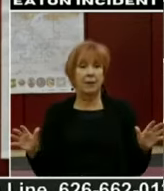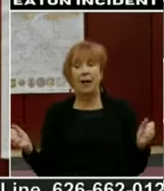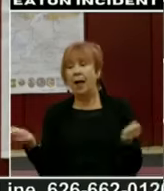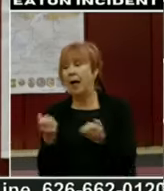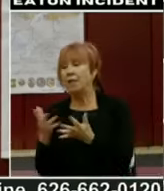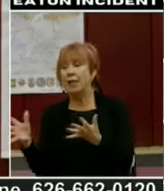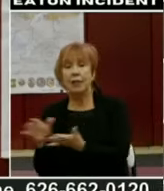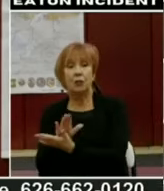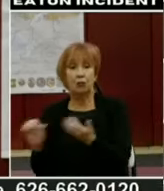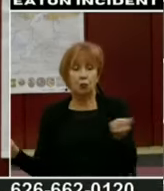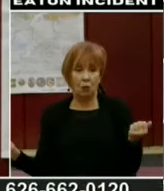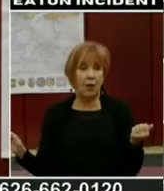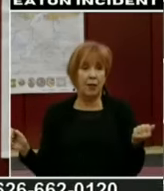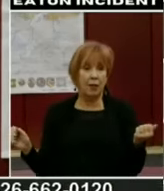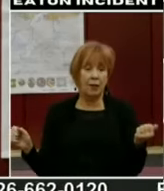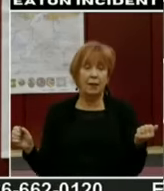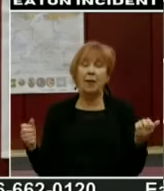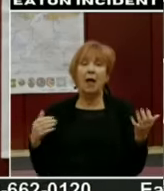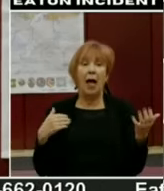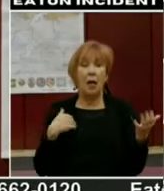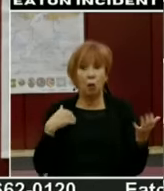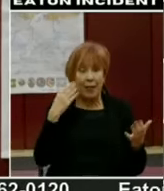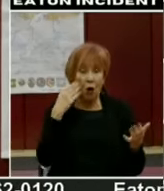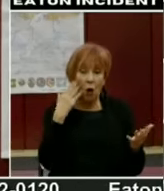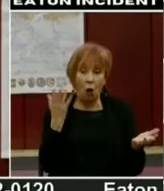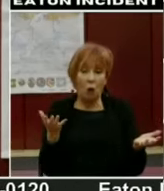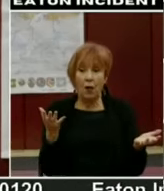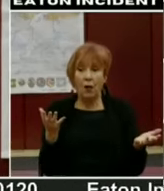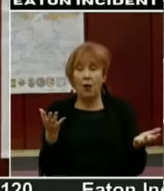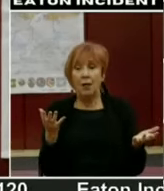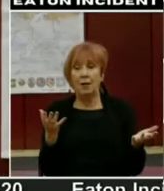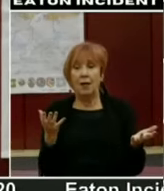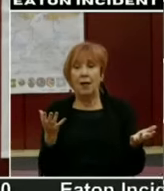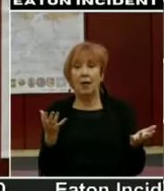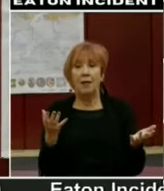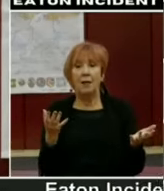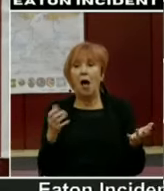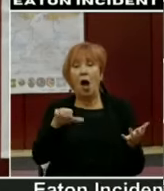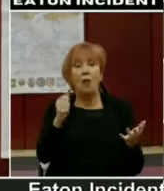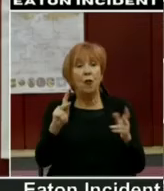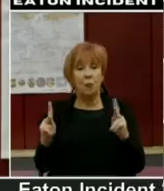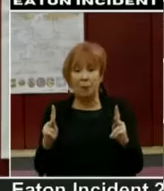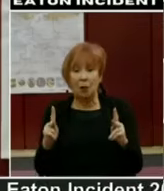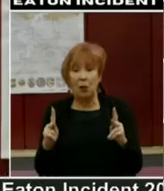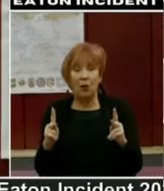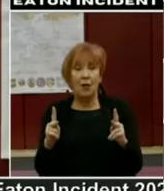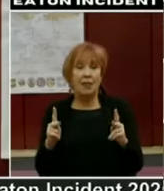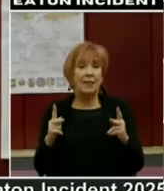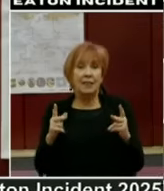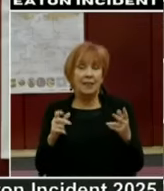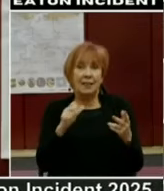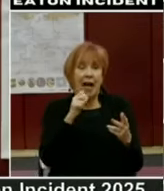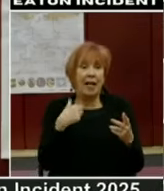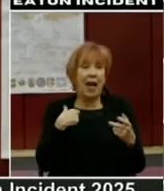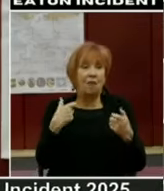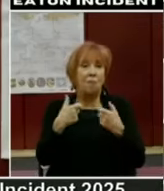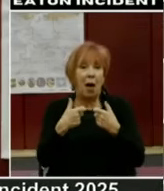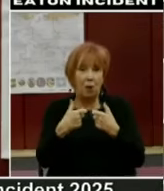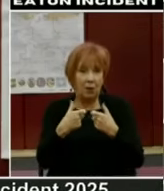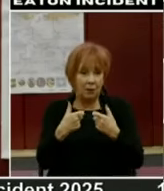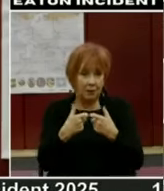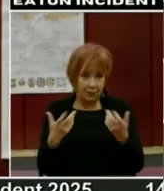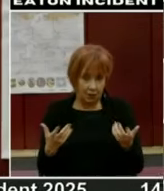understand the hardship of having power that's out for extended periods of time. So I wanted to share some information in terms